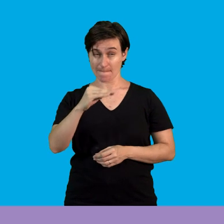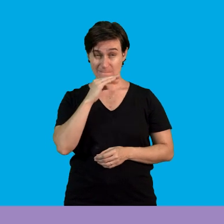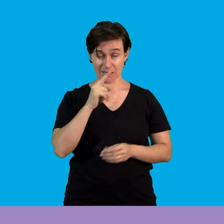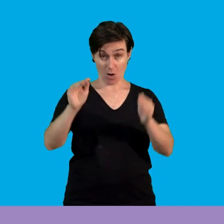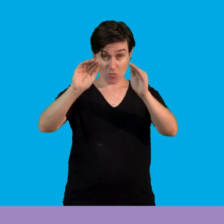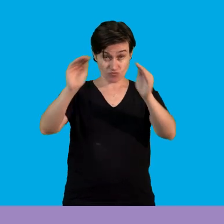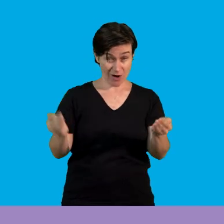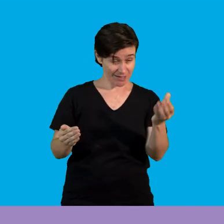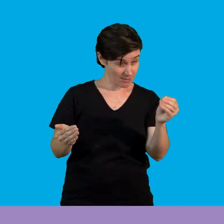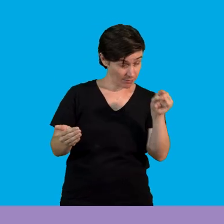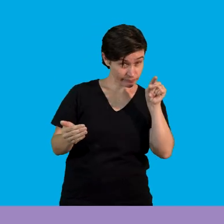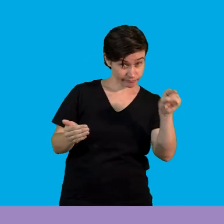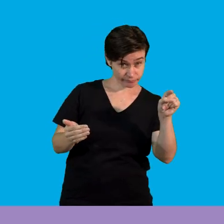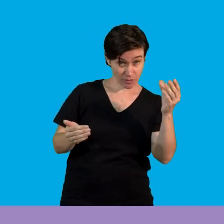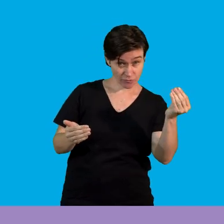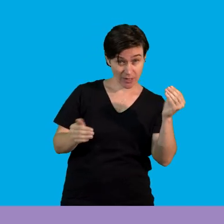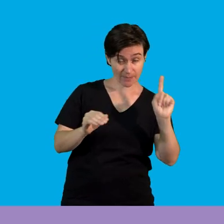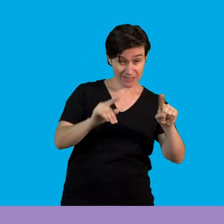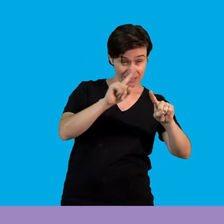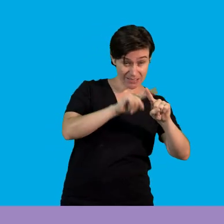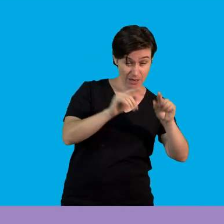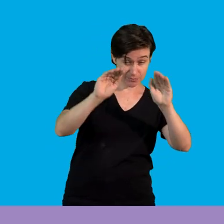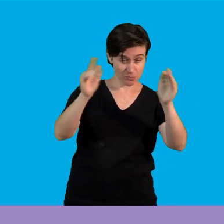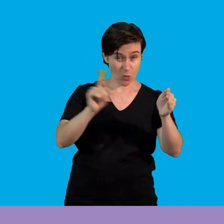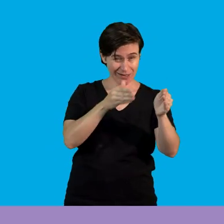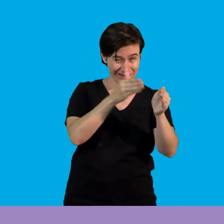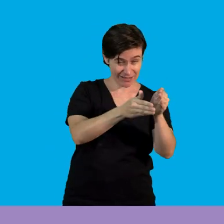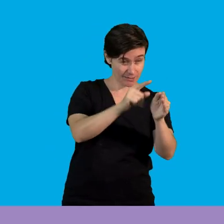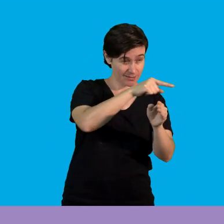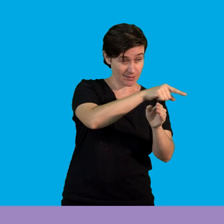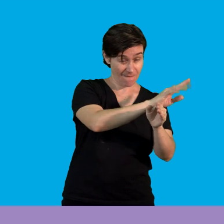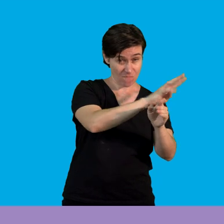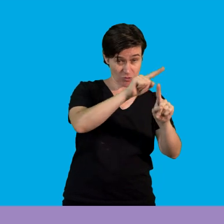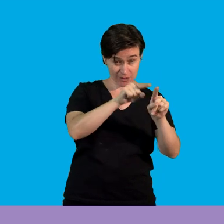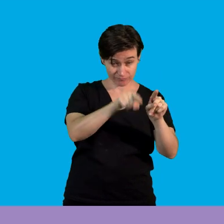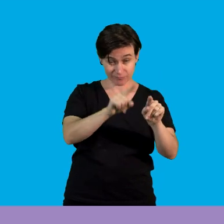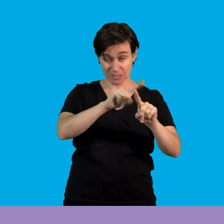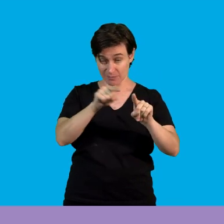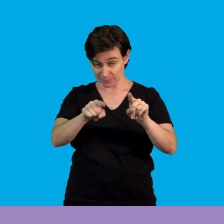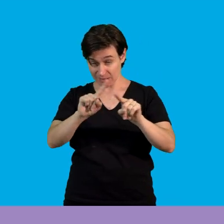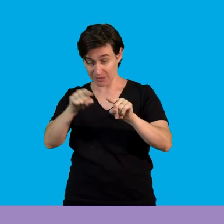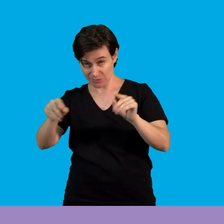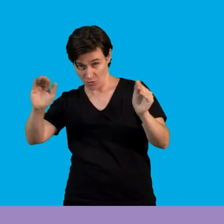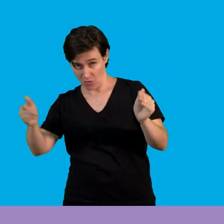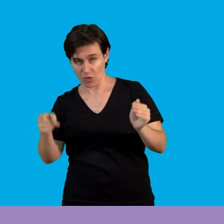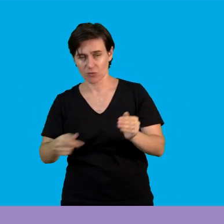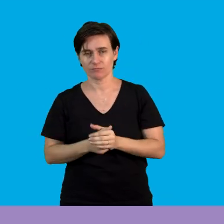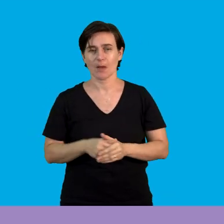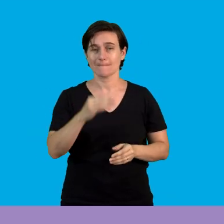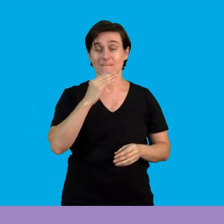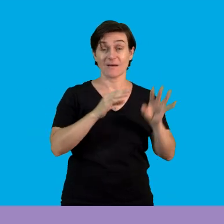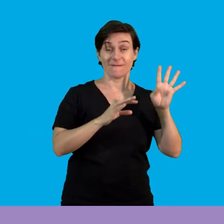value is outside the bracket with each and every value inside the bracket. So that would be 4 multiplied by m, which